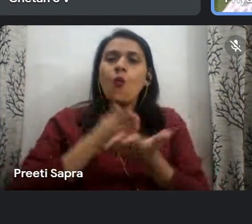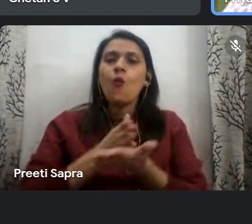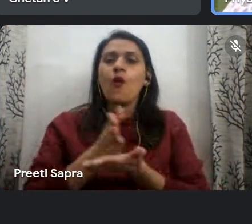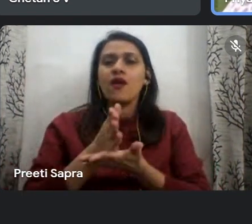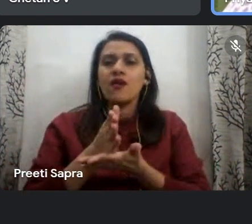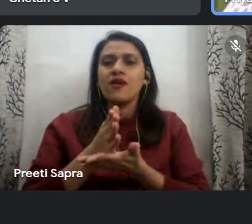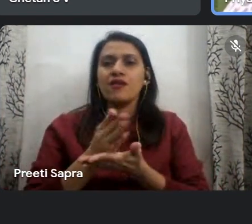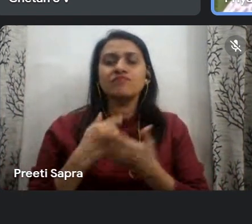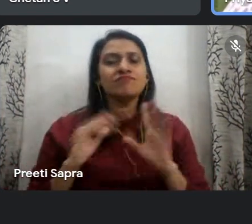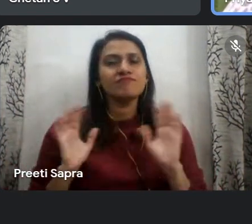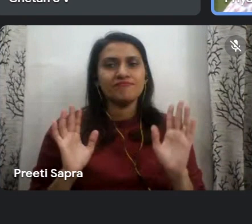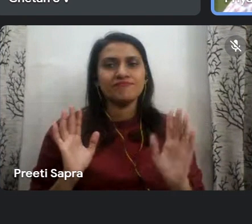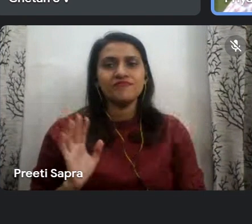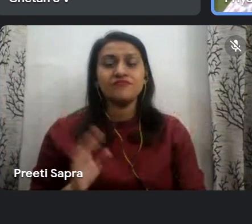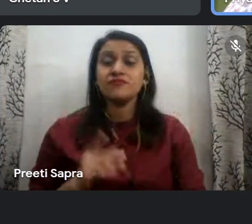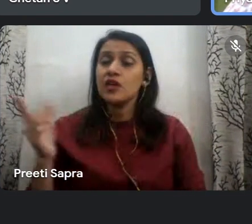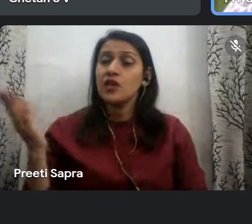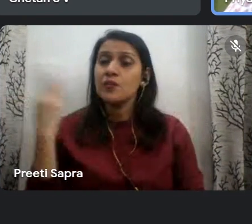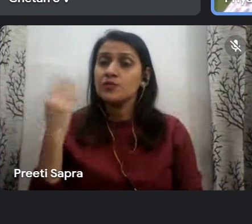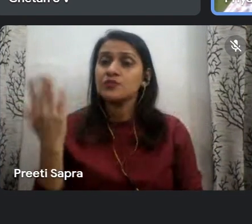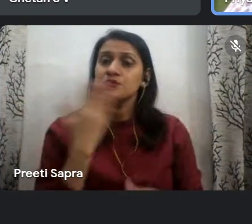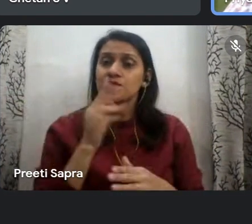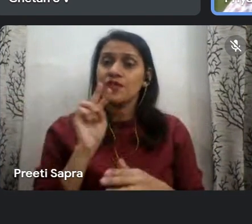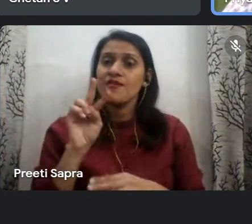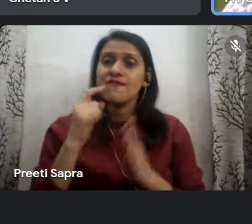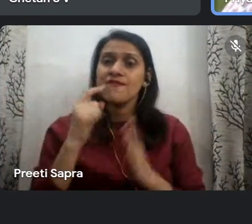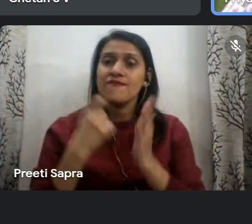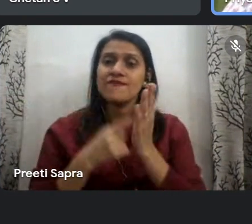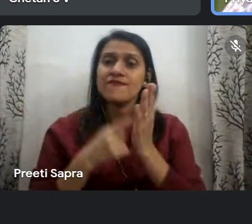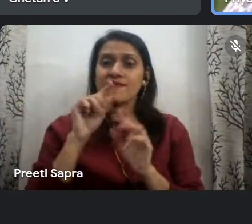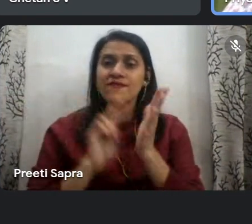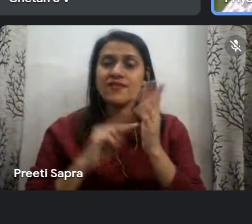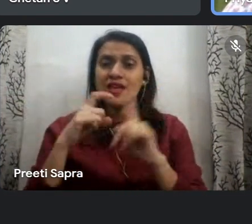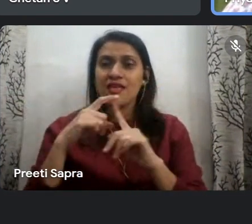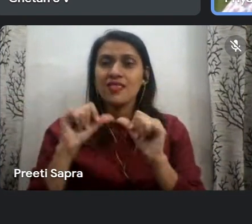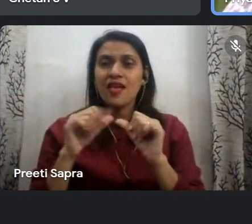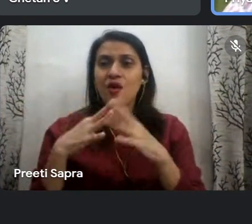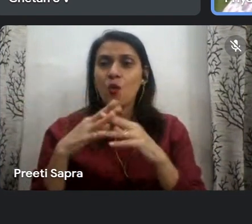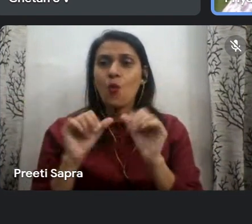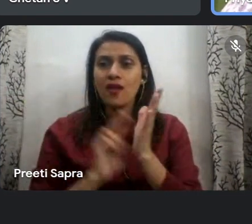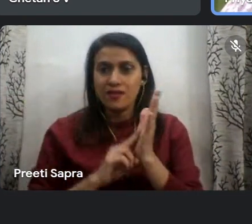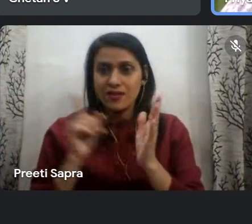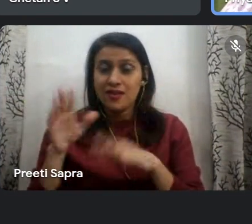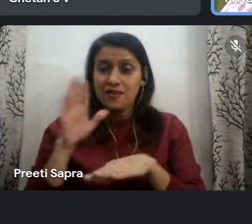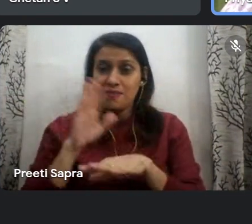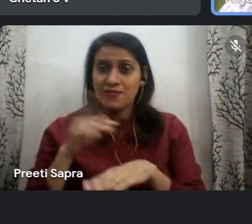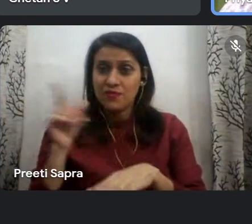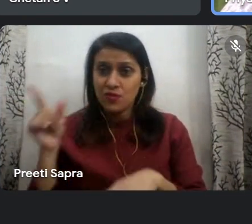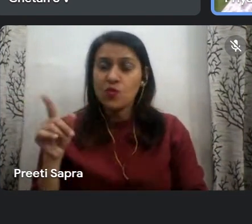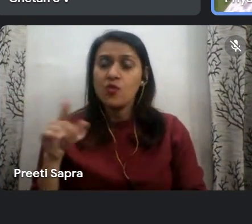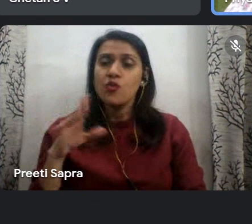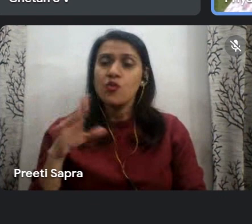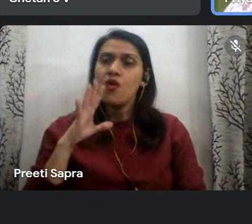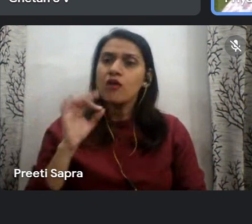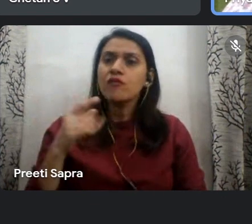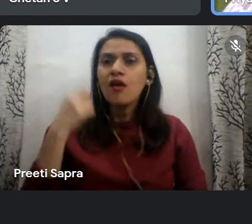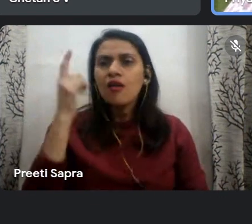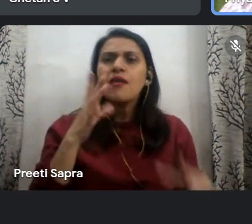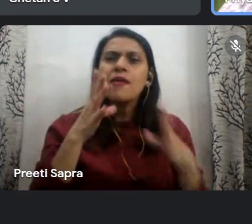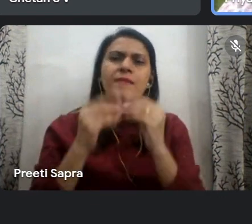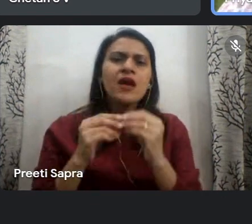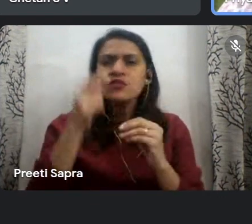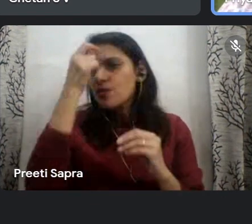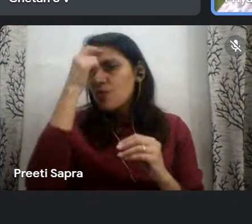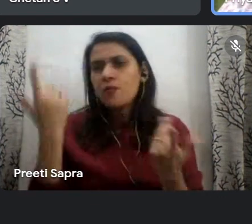um, at Vrindavan, I think the chance that I really got to do is to recognize the fact that okay, you know what, mathematics is a